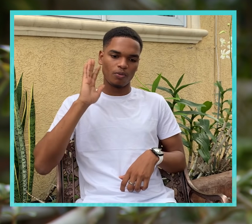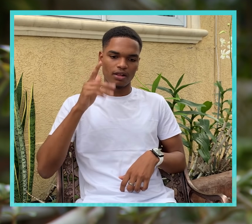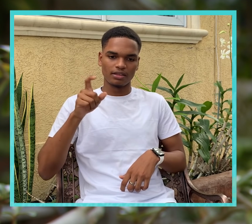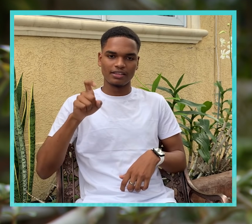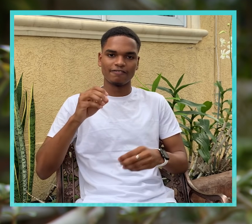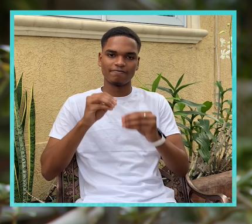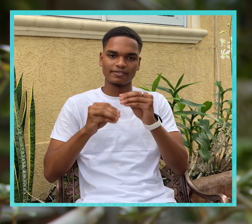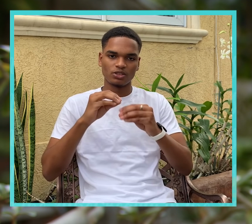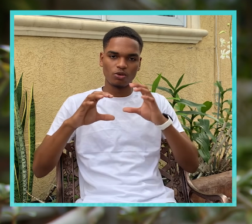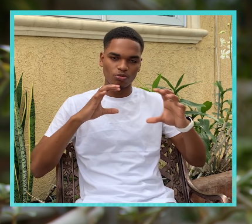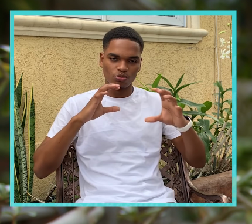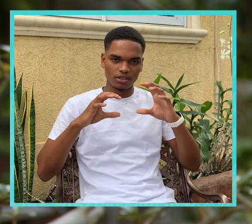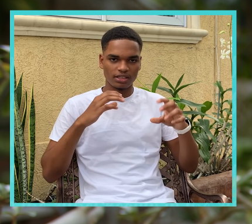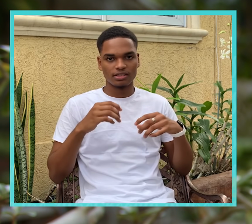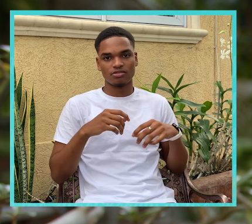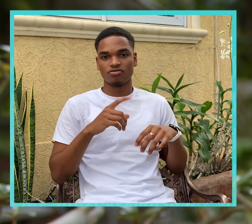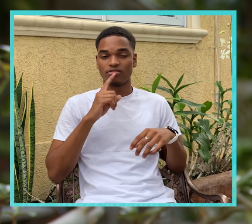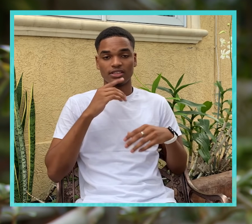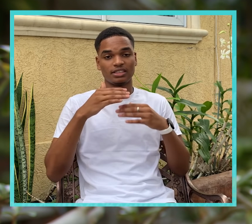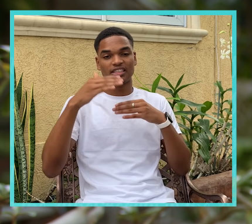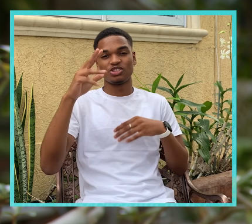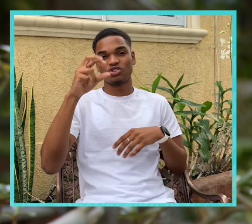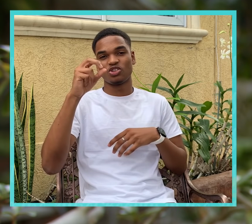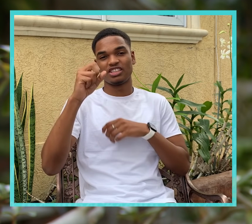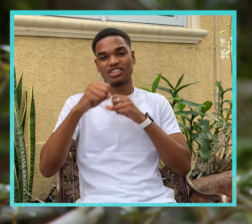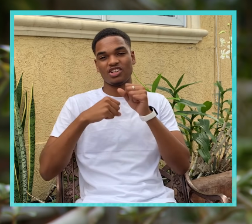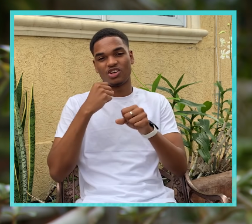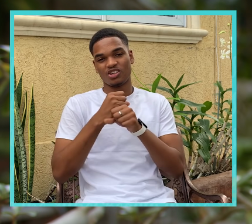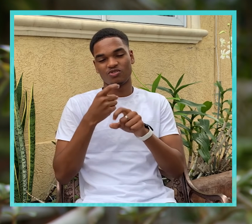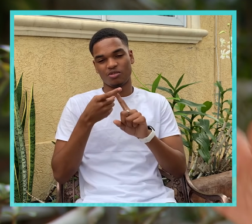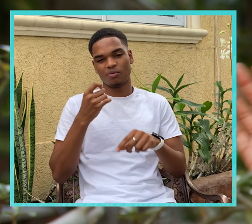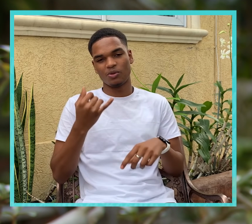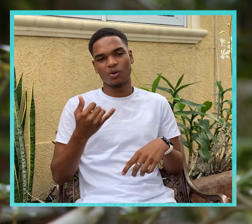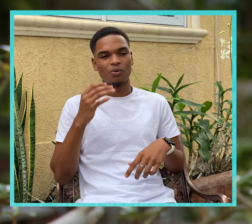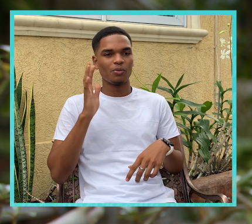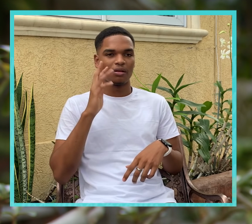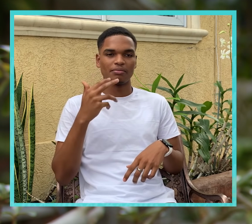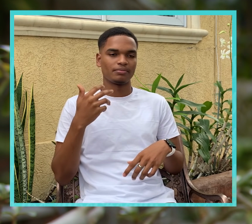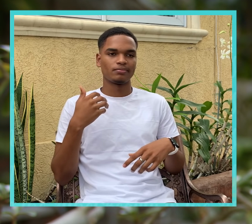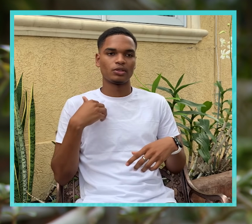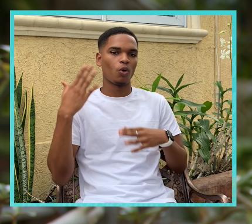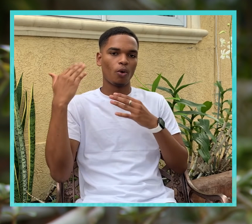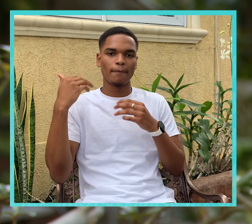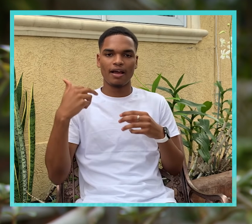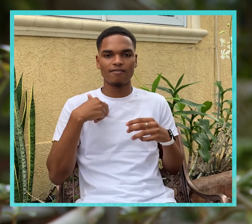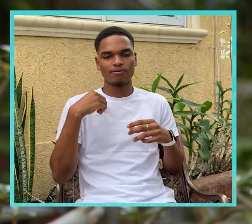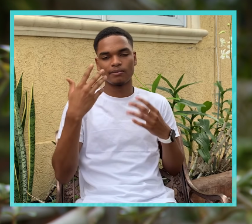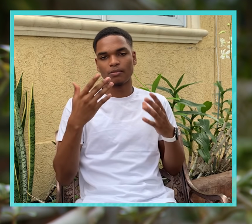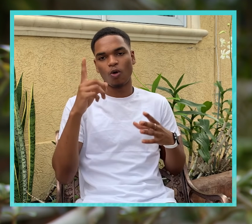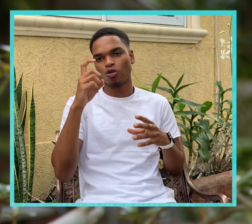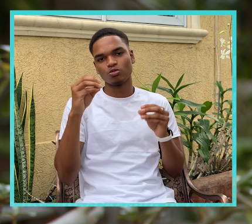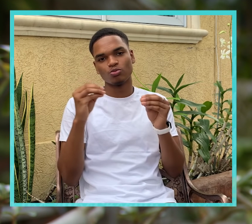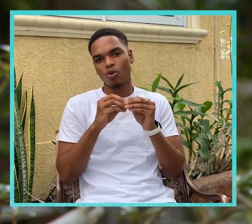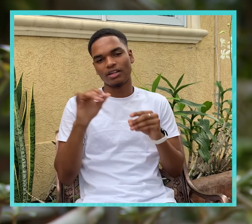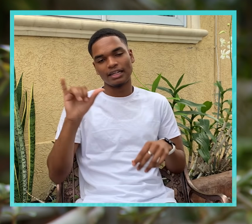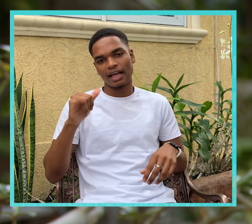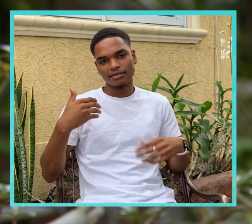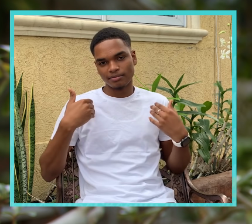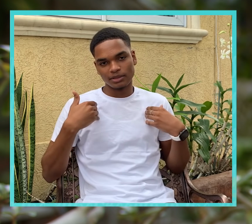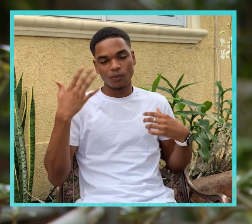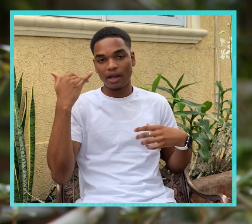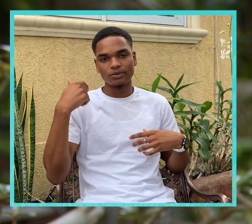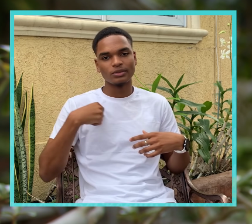That's right. And the 30 years from now, I want a hundred more people like me. Yeah. Because you're